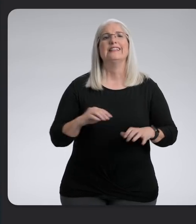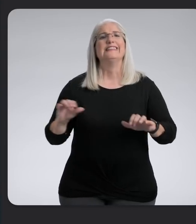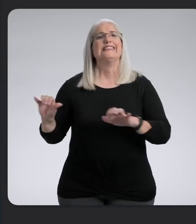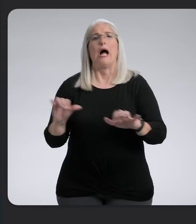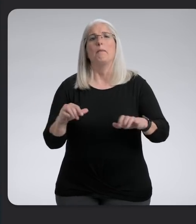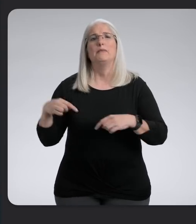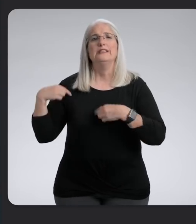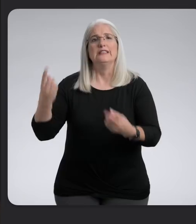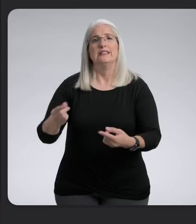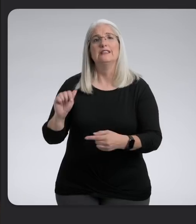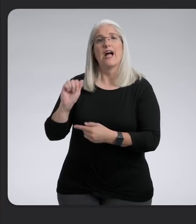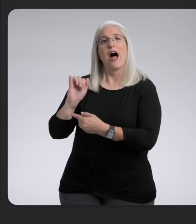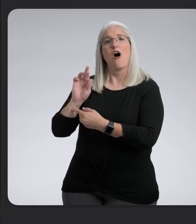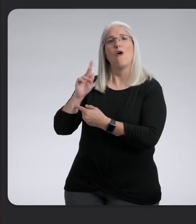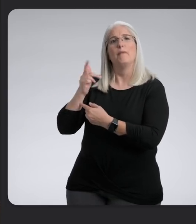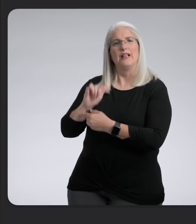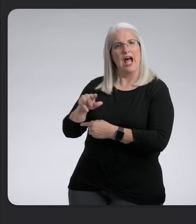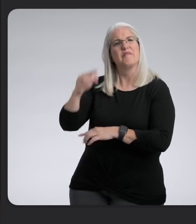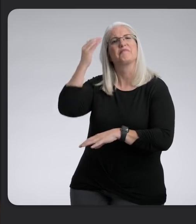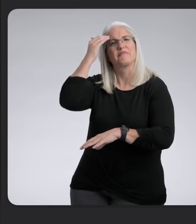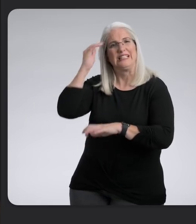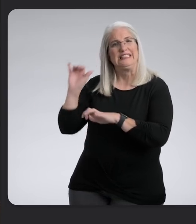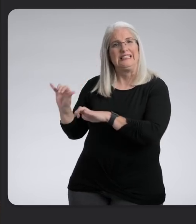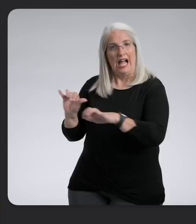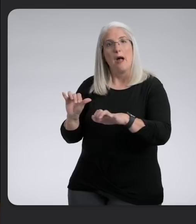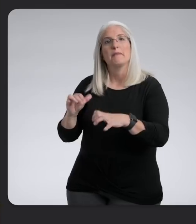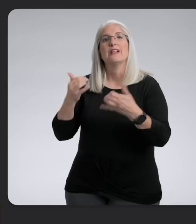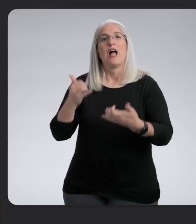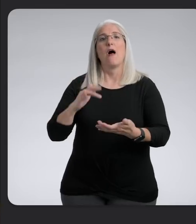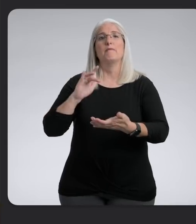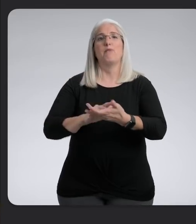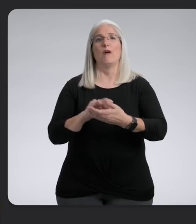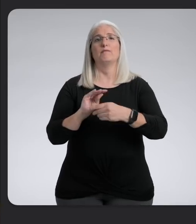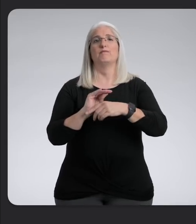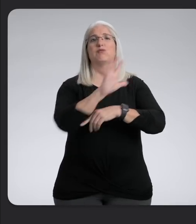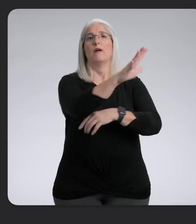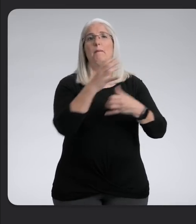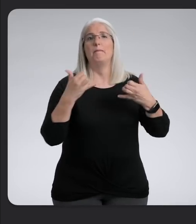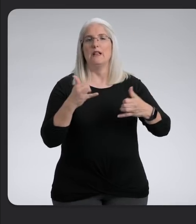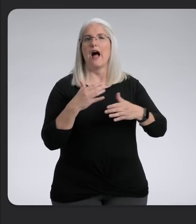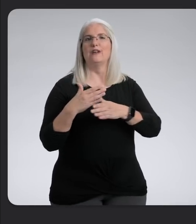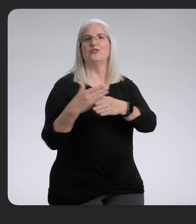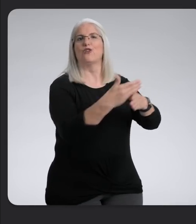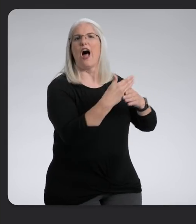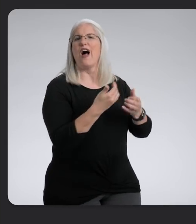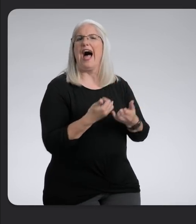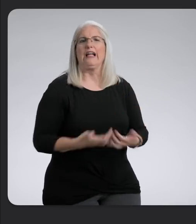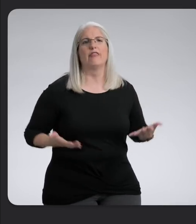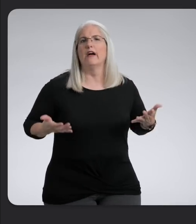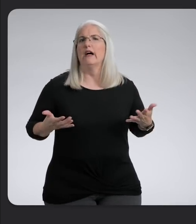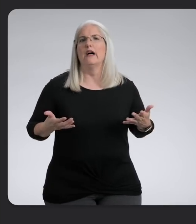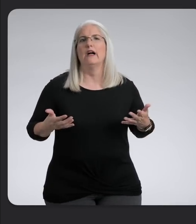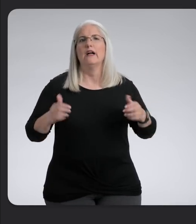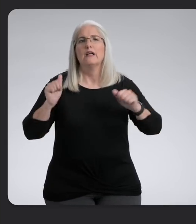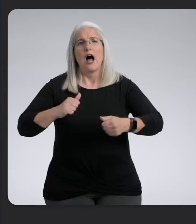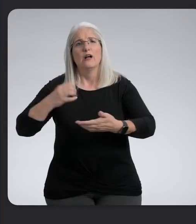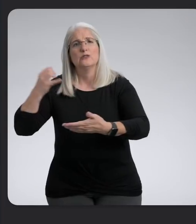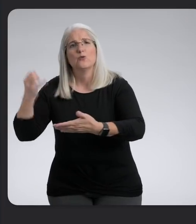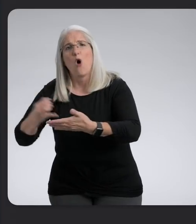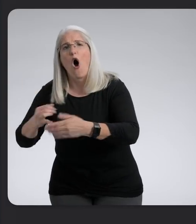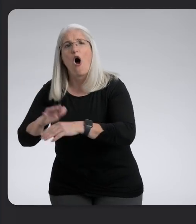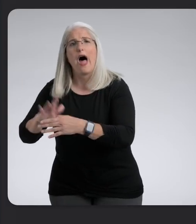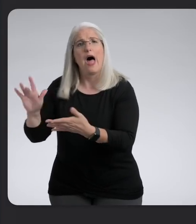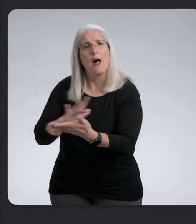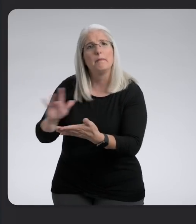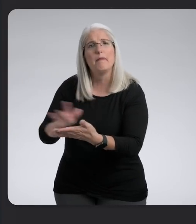instantly familiar. You can play, present, and share just about anything. As you draw a sketch on iPad, your colleagues can